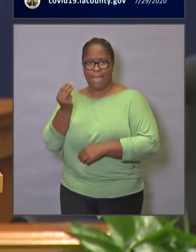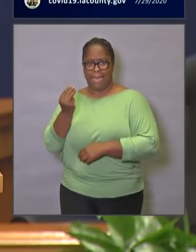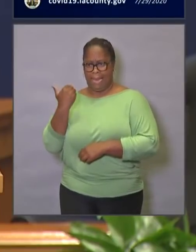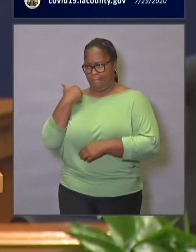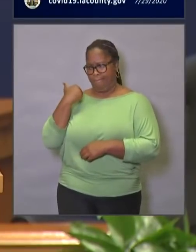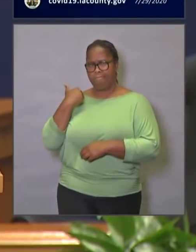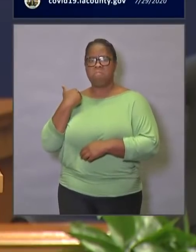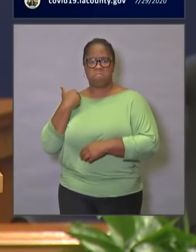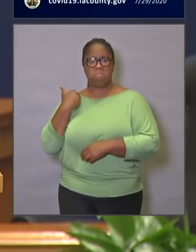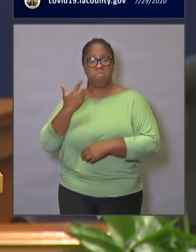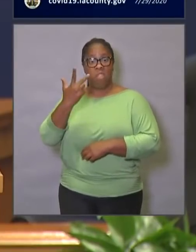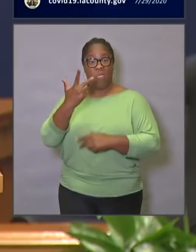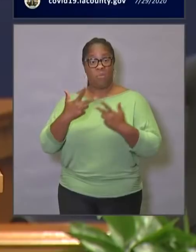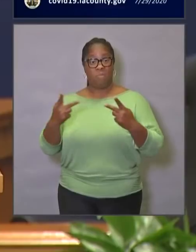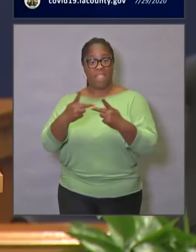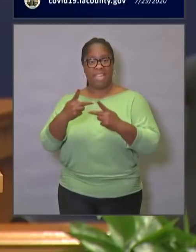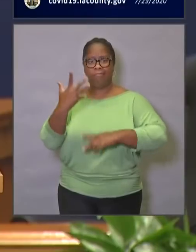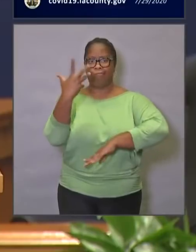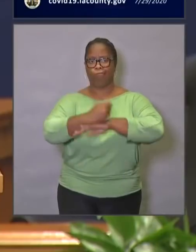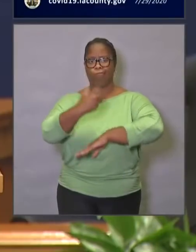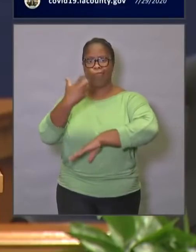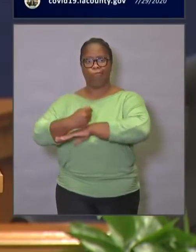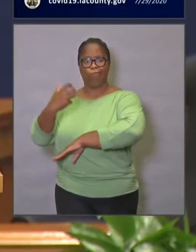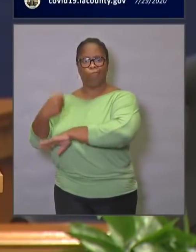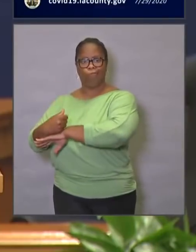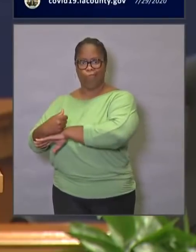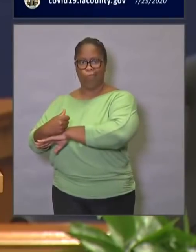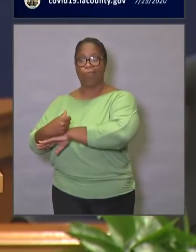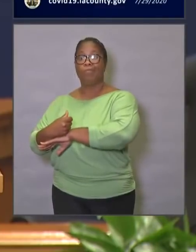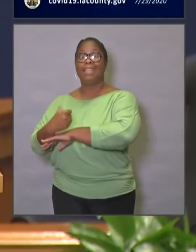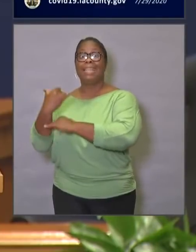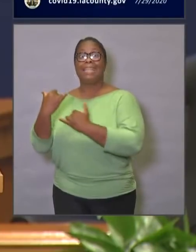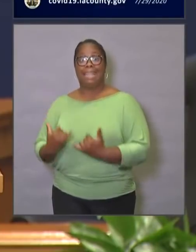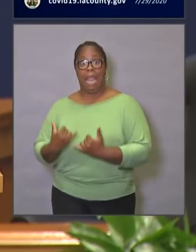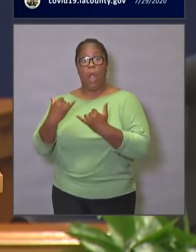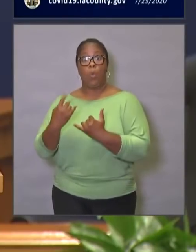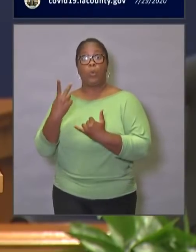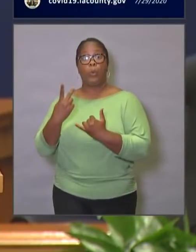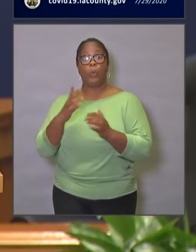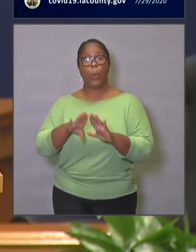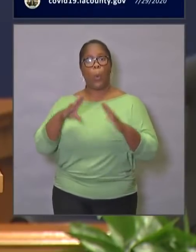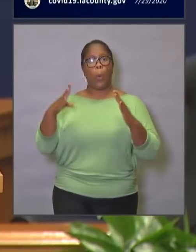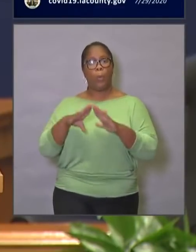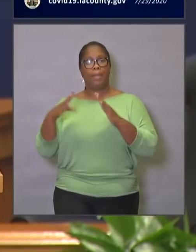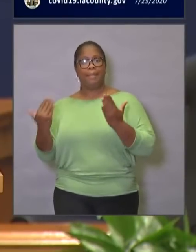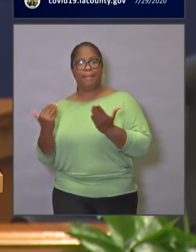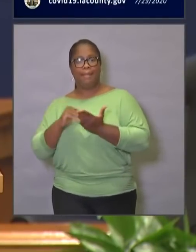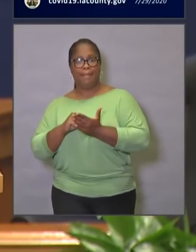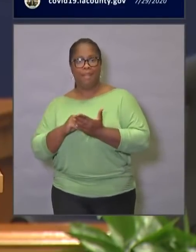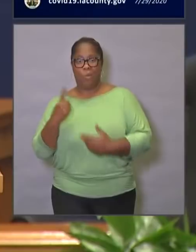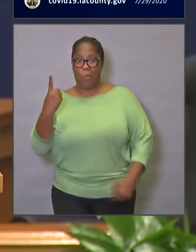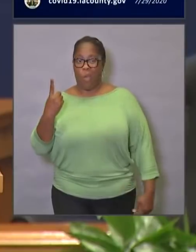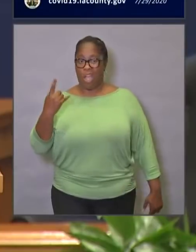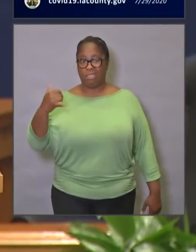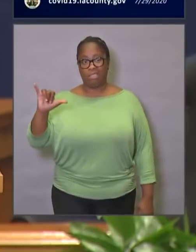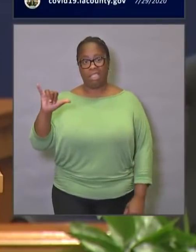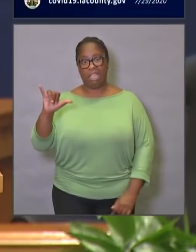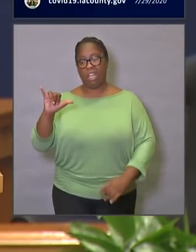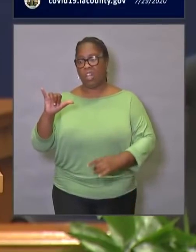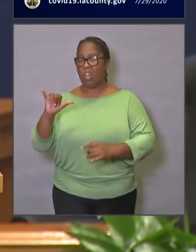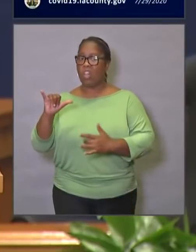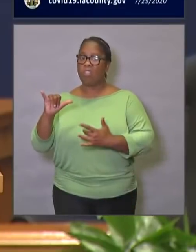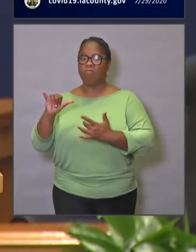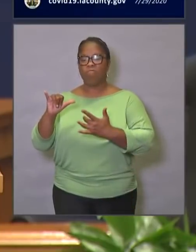closed 3 sites. 2 are back and have reopened, and 1 is still